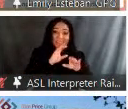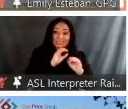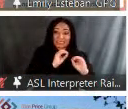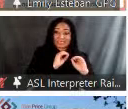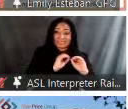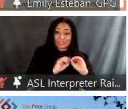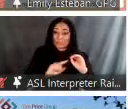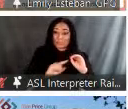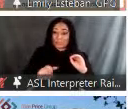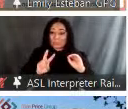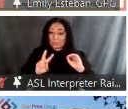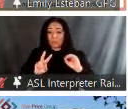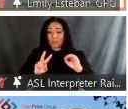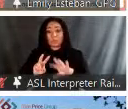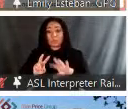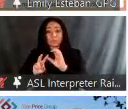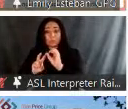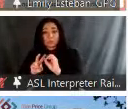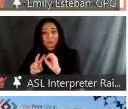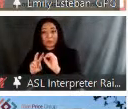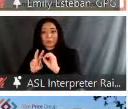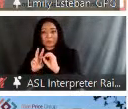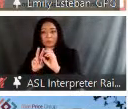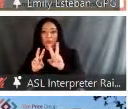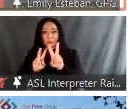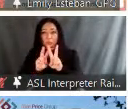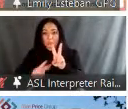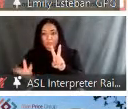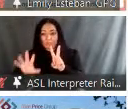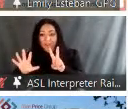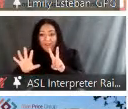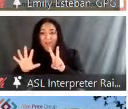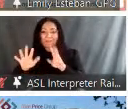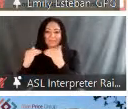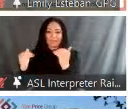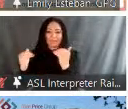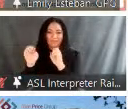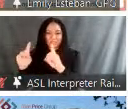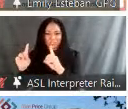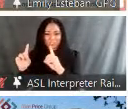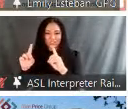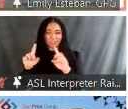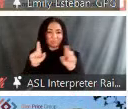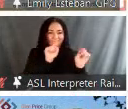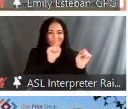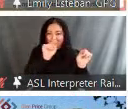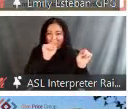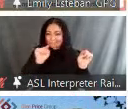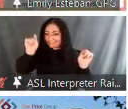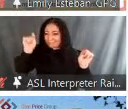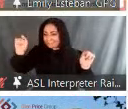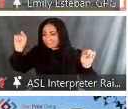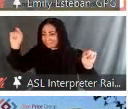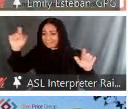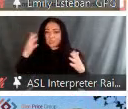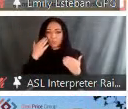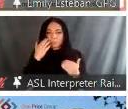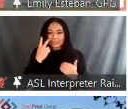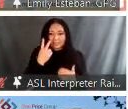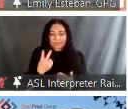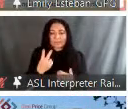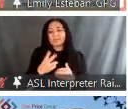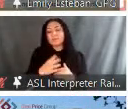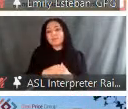kids from 2 to 5, this is the level of education. If you're gonna cater this age to this age, this is the level. So that